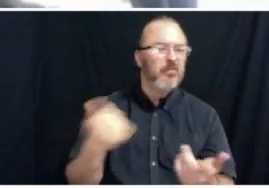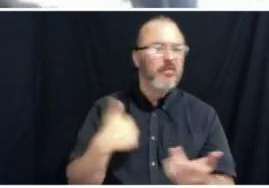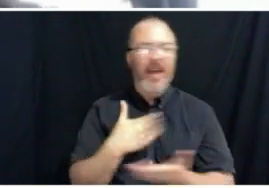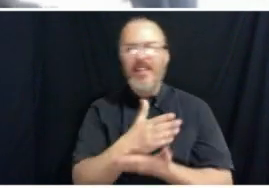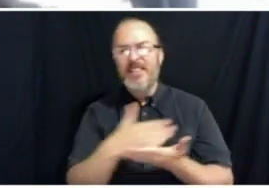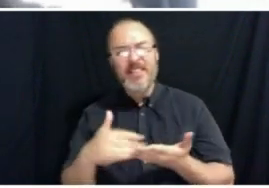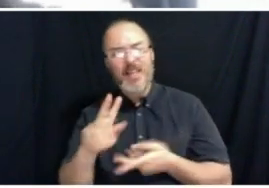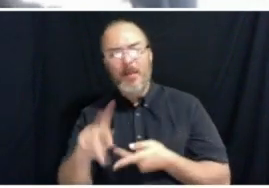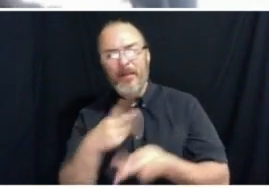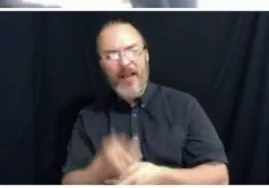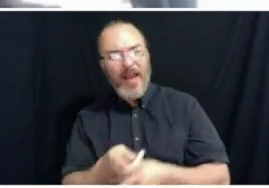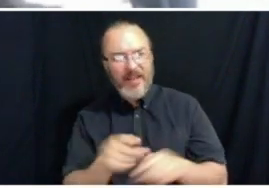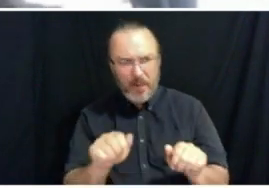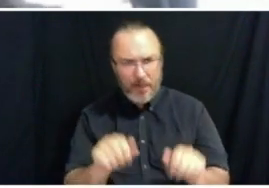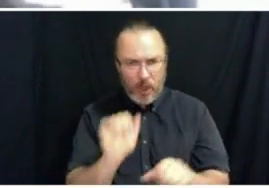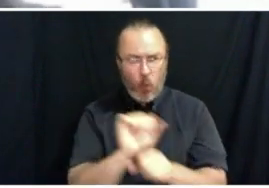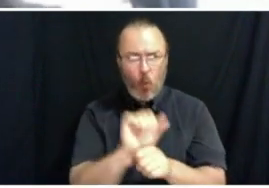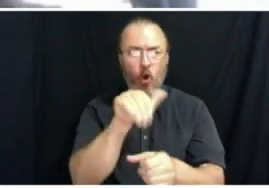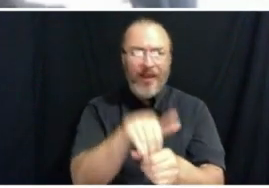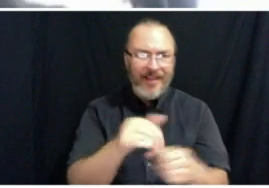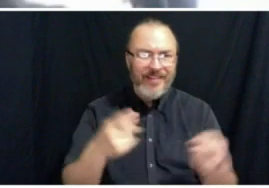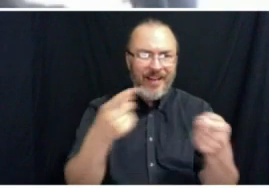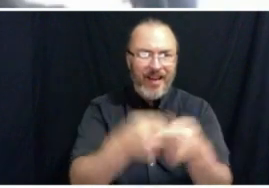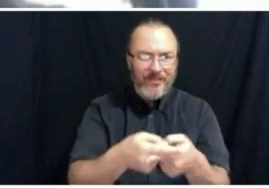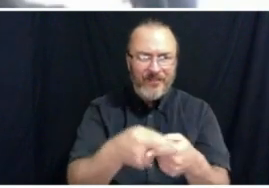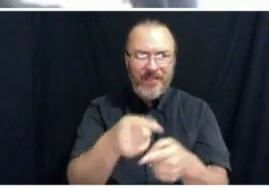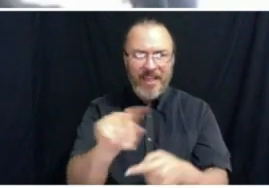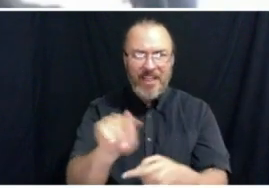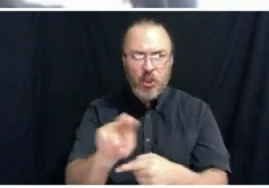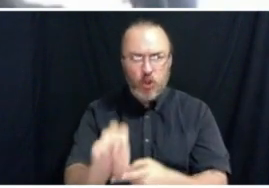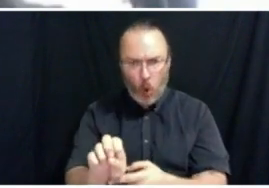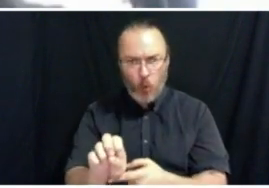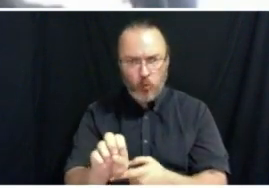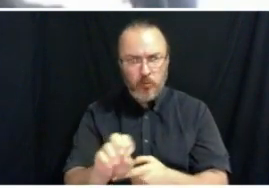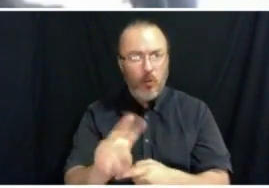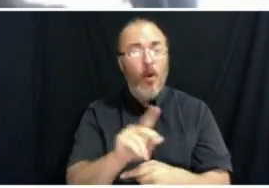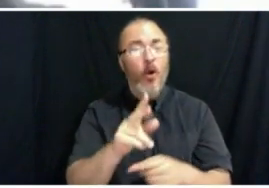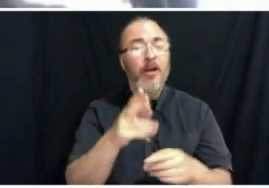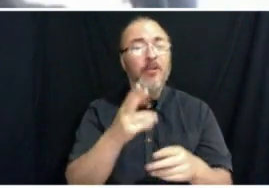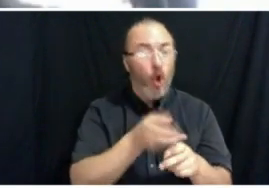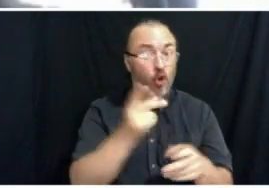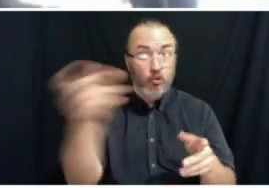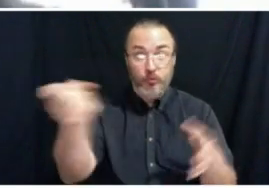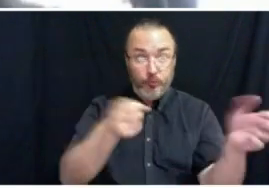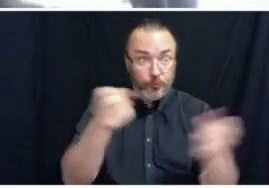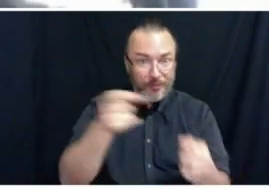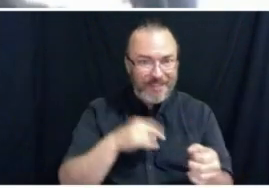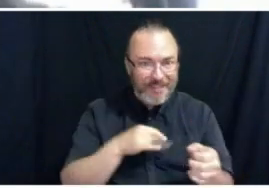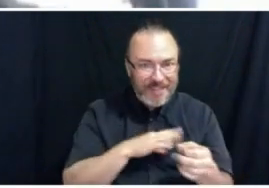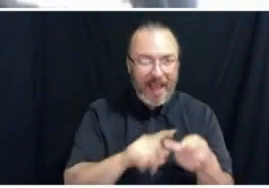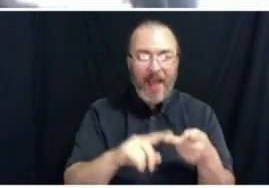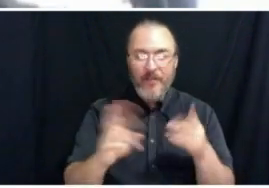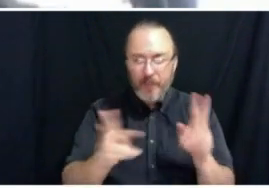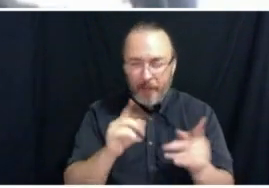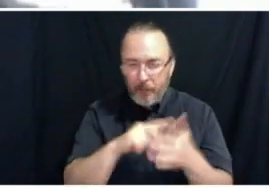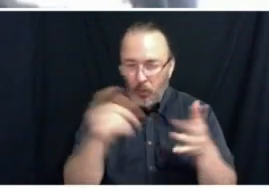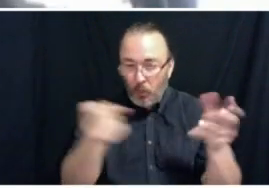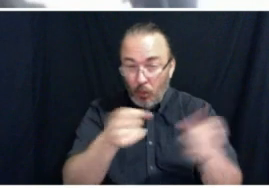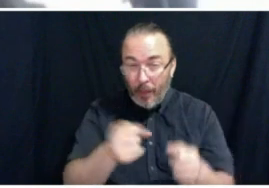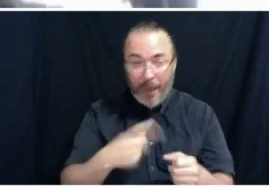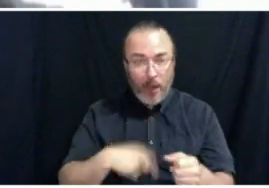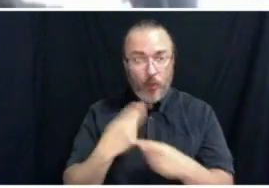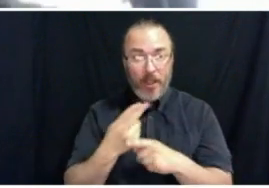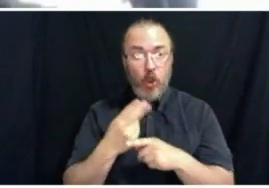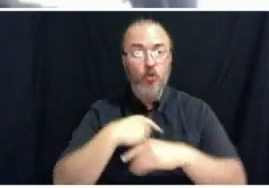in conflict zones where it's hard to get staff in, humanitarian workers in to assist. And we've used remote technologies. But